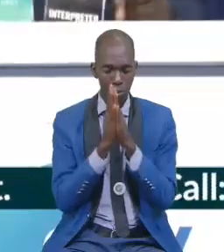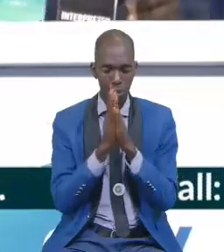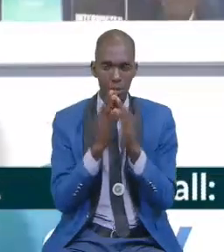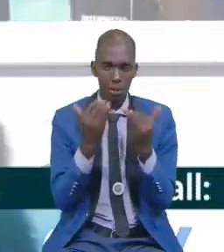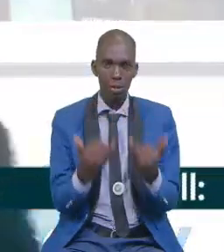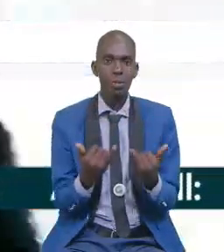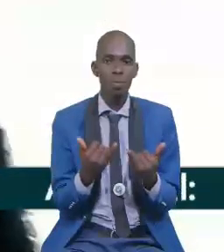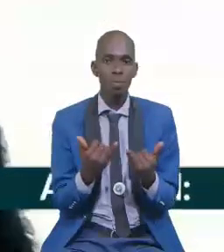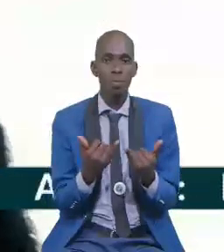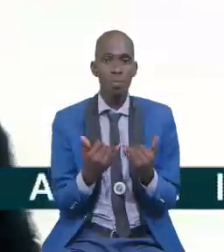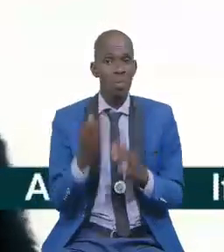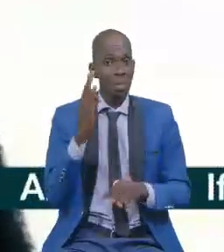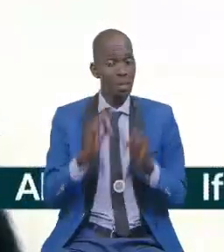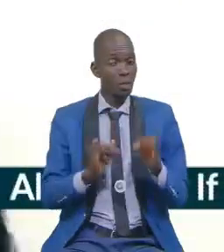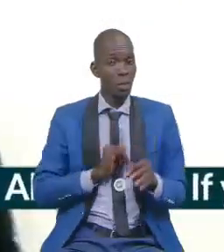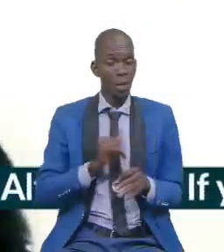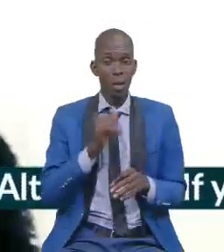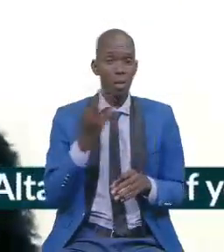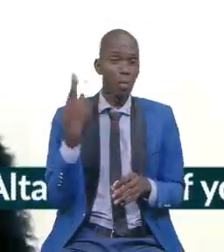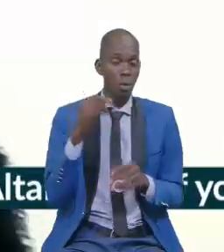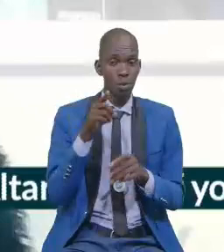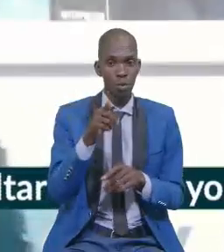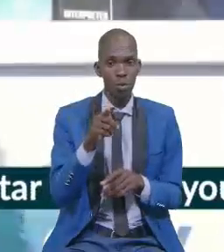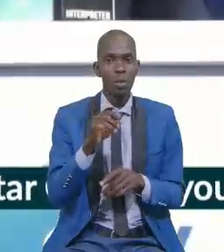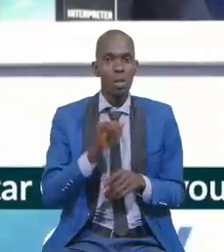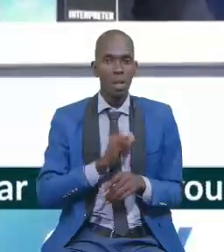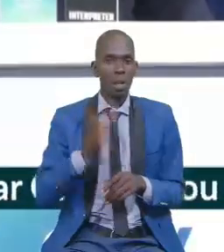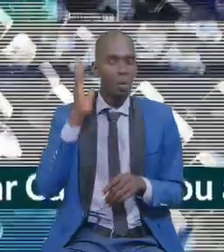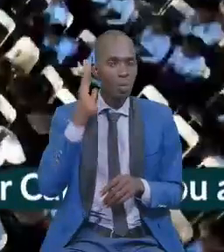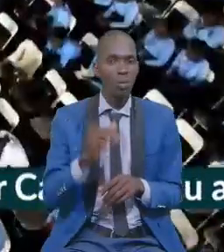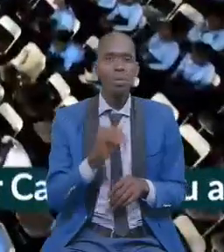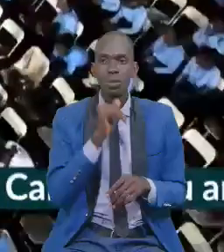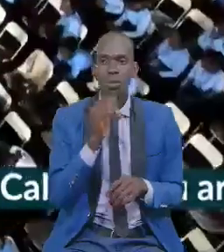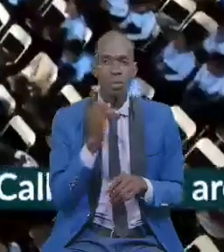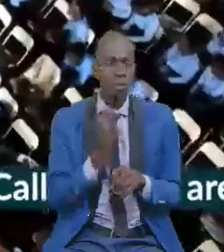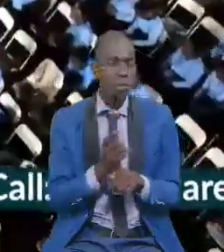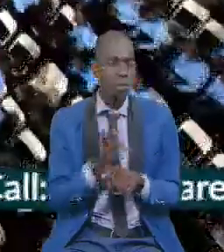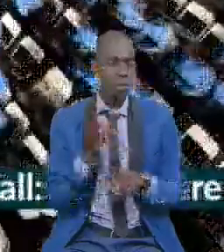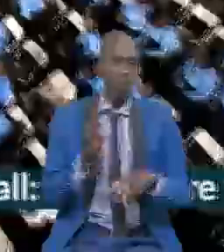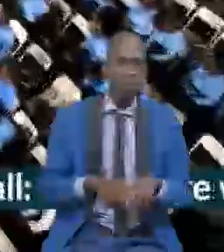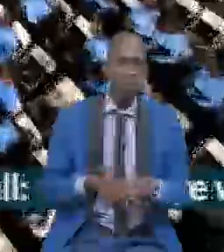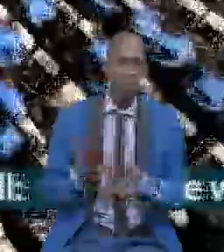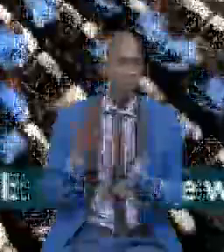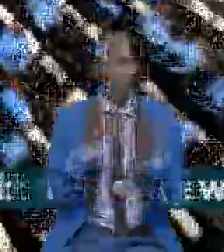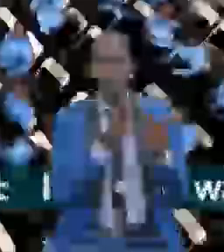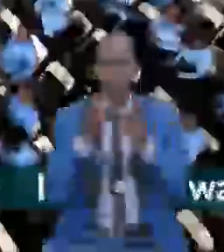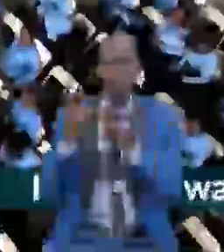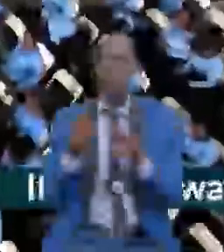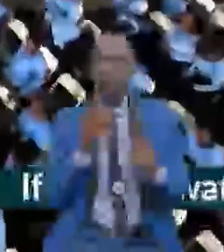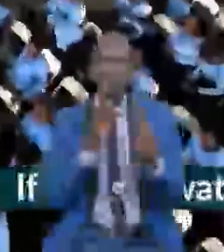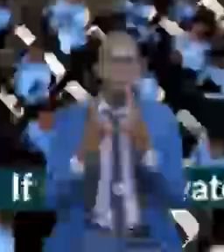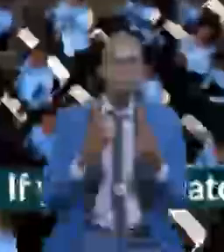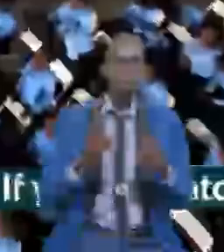If I were you, I won't just sit down and be looking. I will be praying